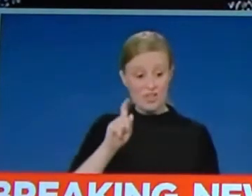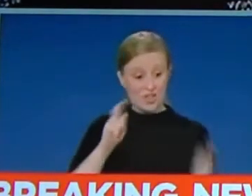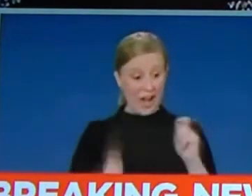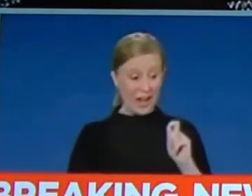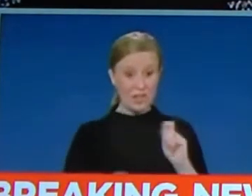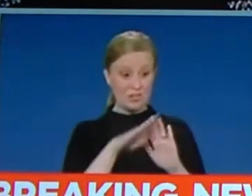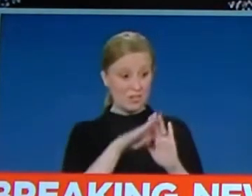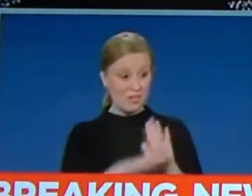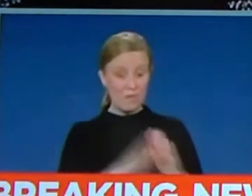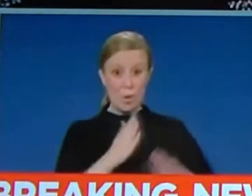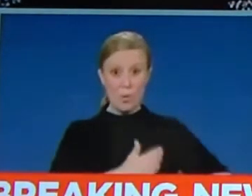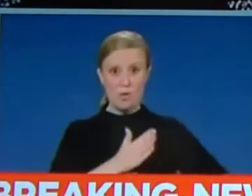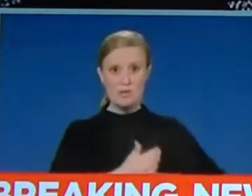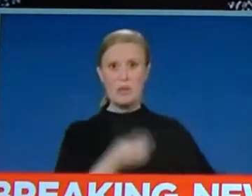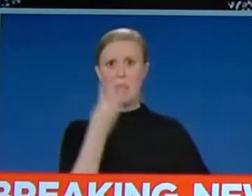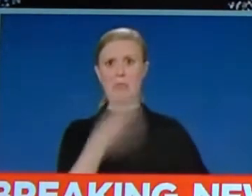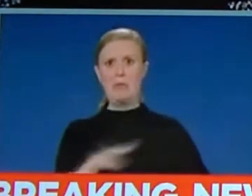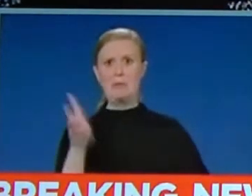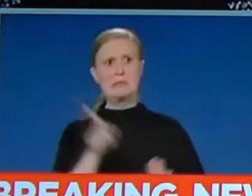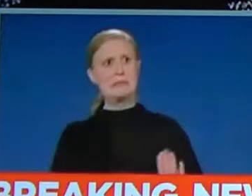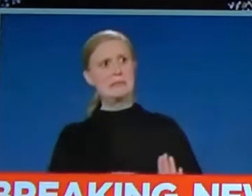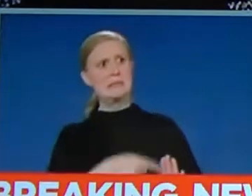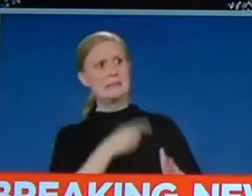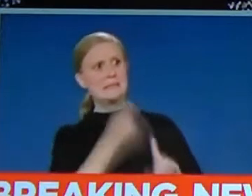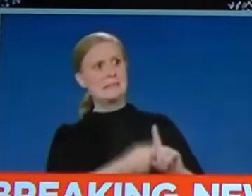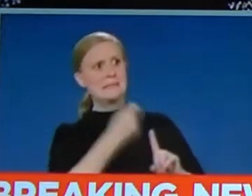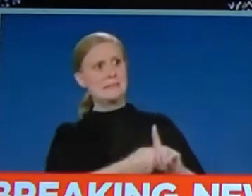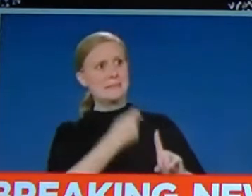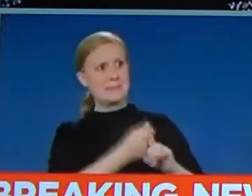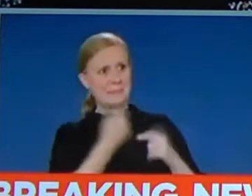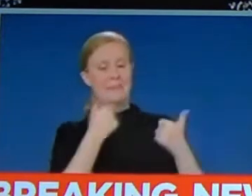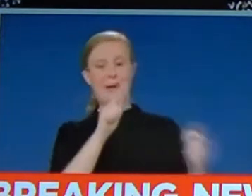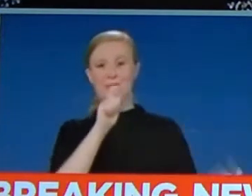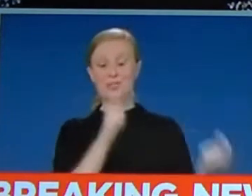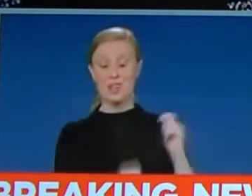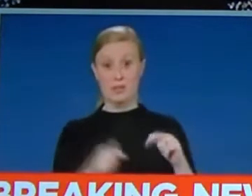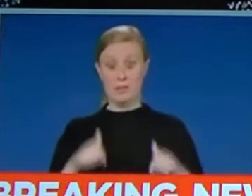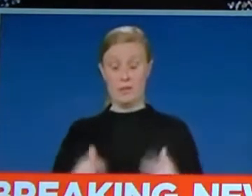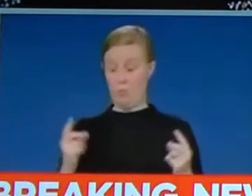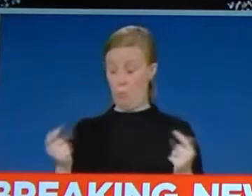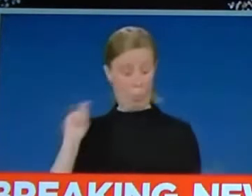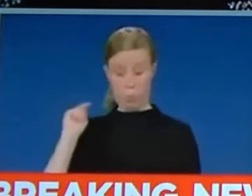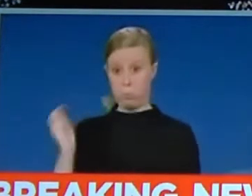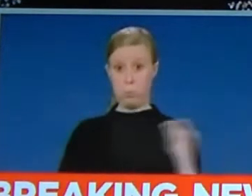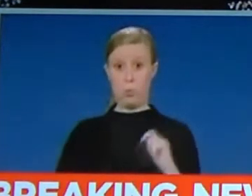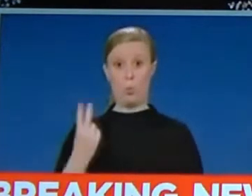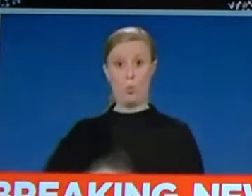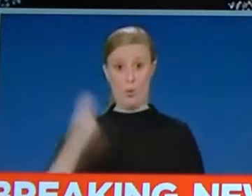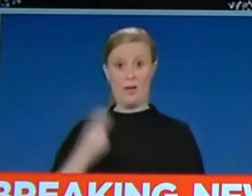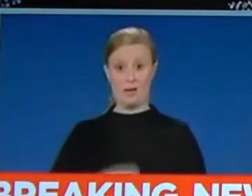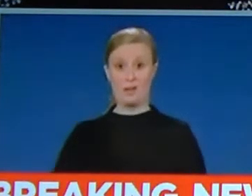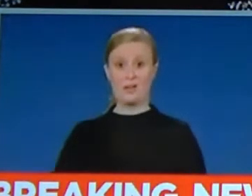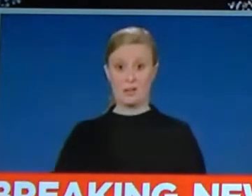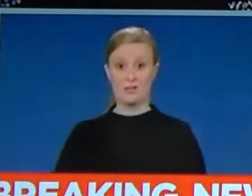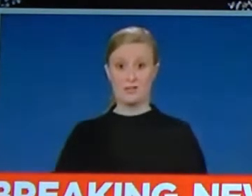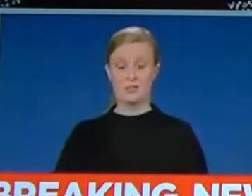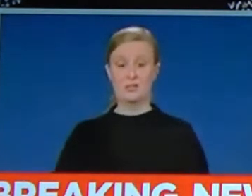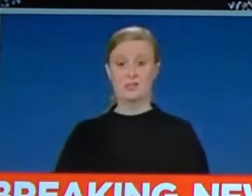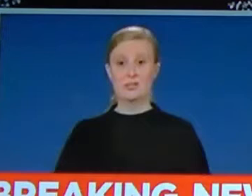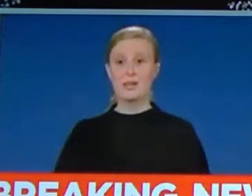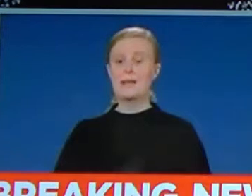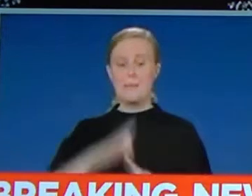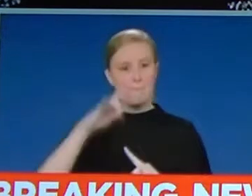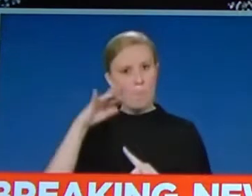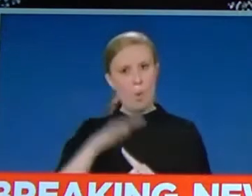The reform has been temporary. It's meant to last for as long as this crisis lasts. It's critical, and ultimately it's